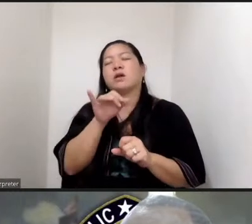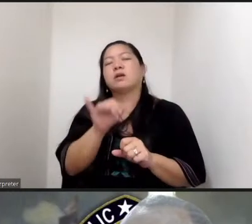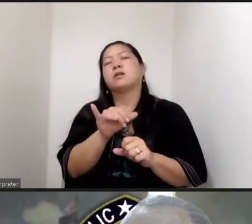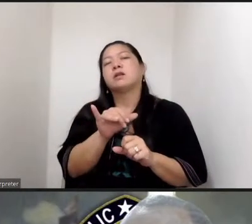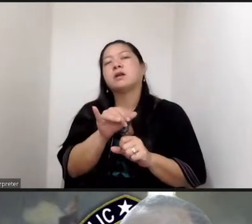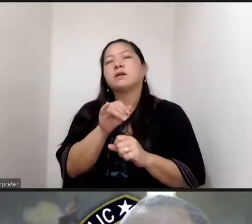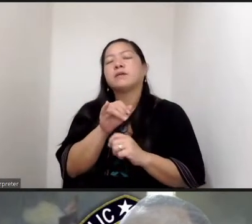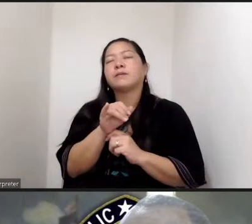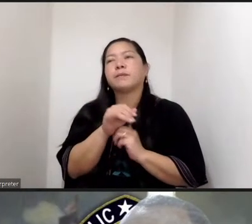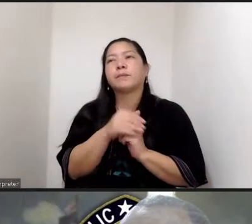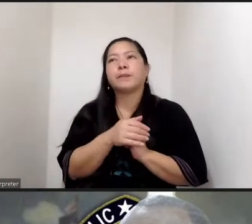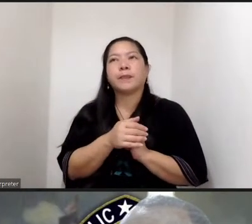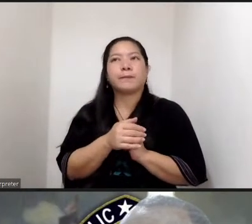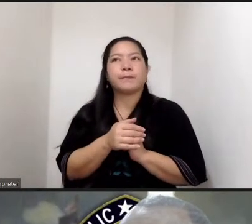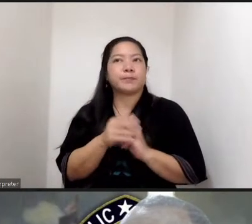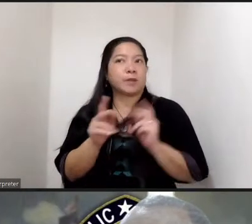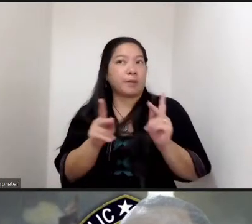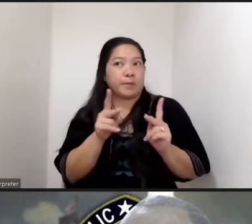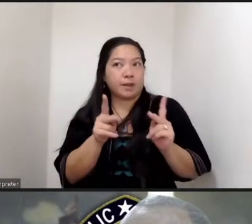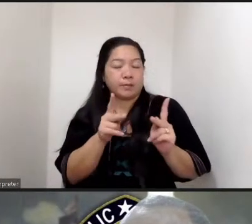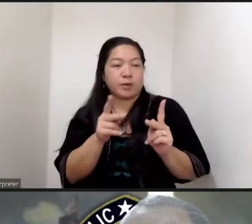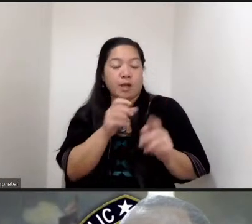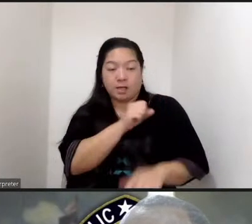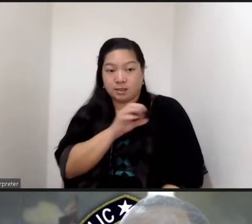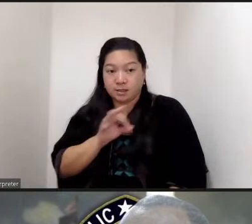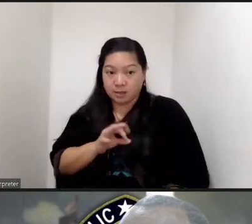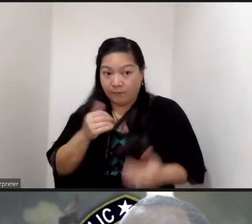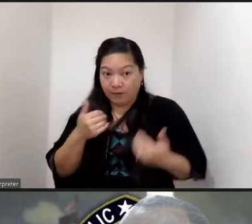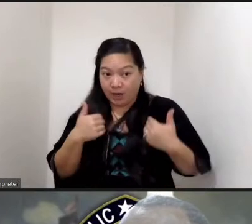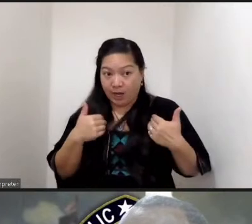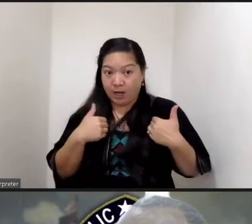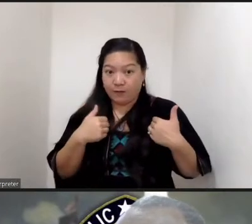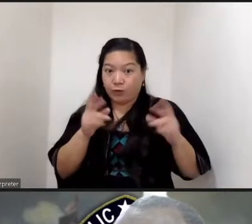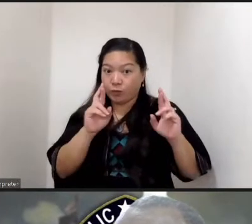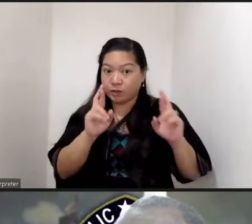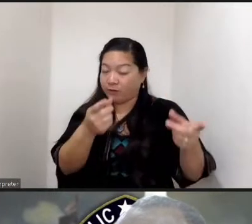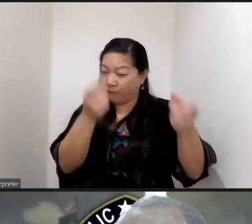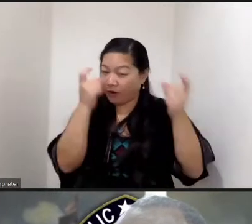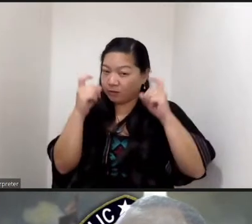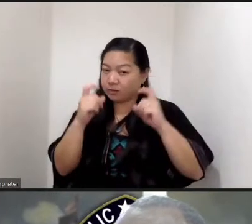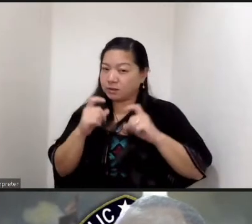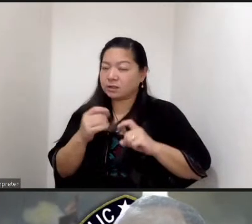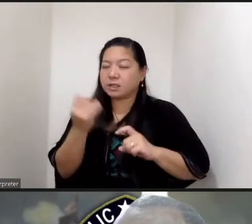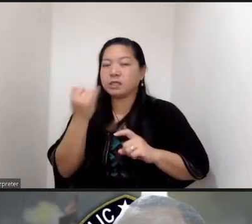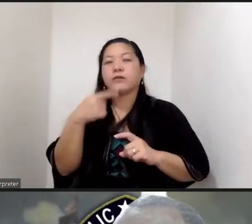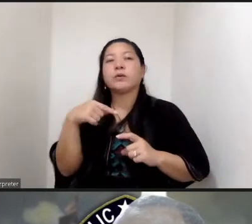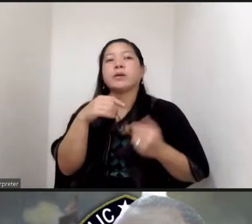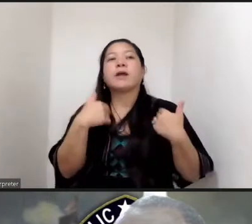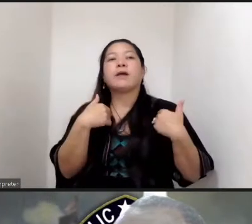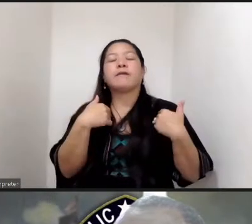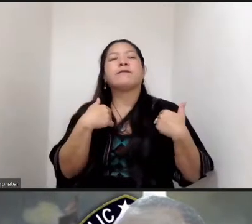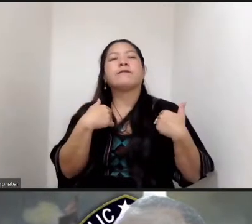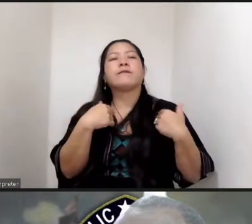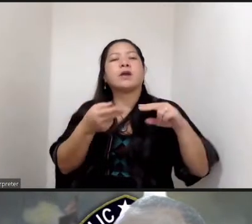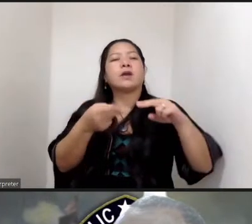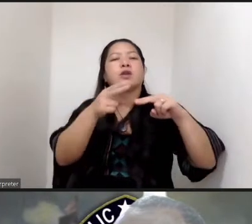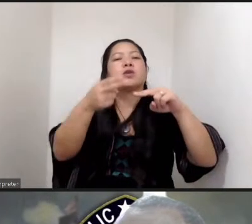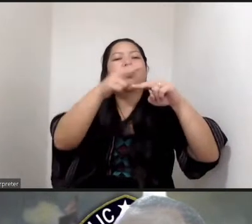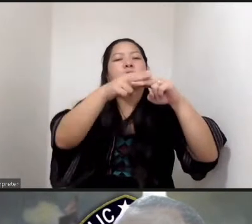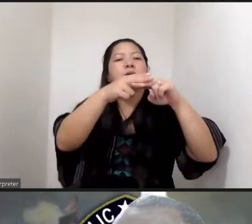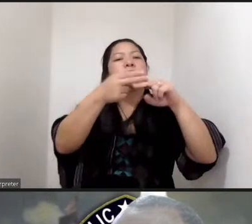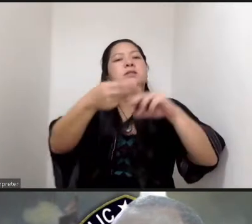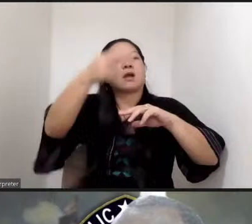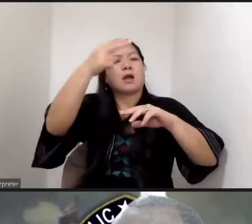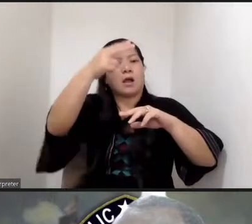is personnel there that can respond like that if we should have a surge. You guys saw the surge from